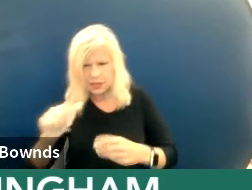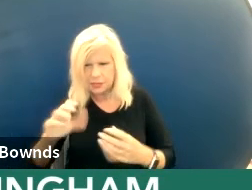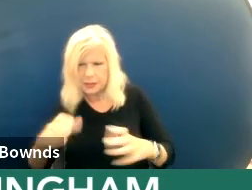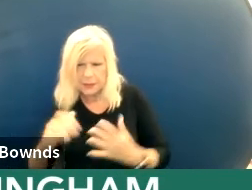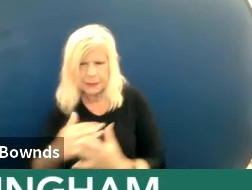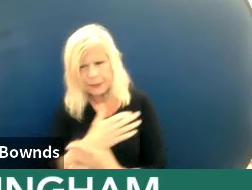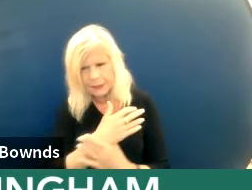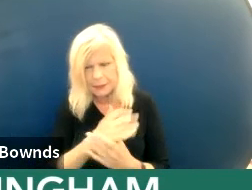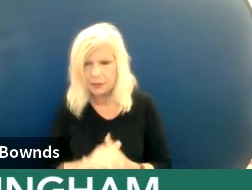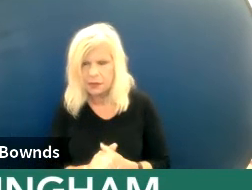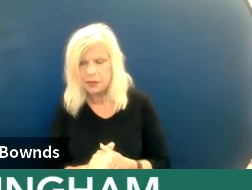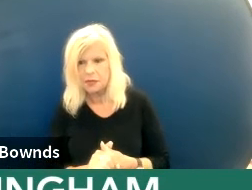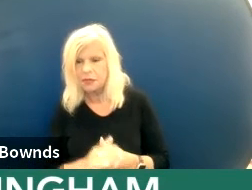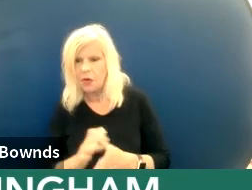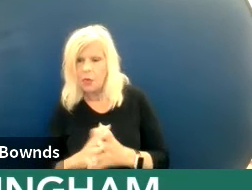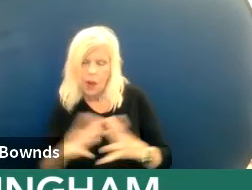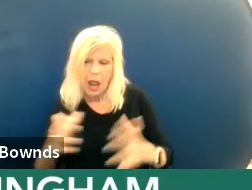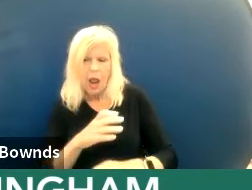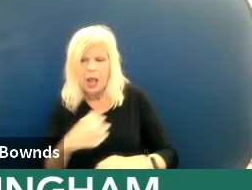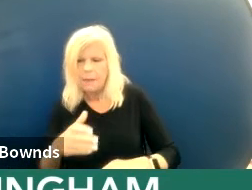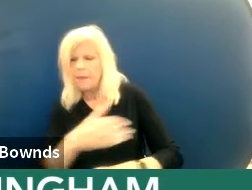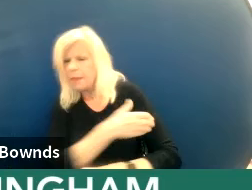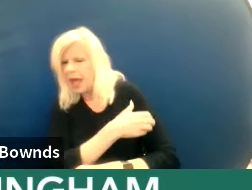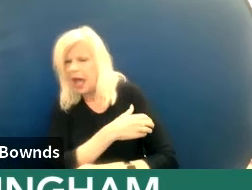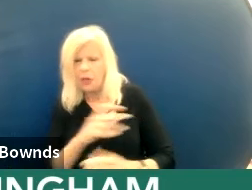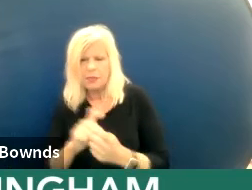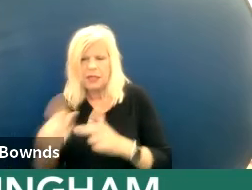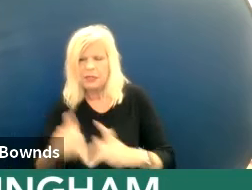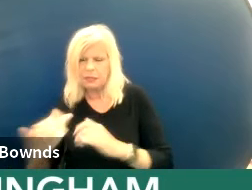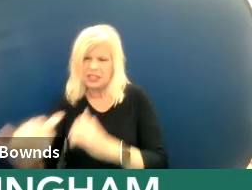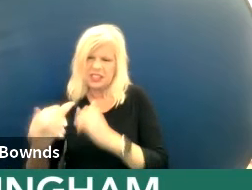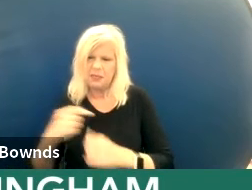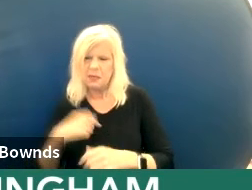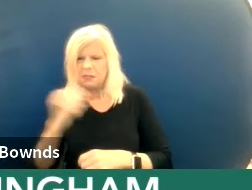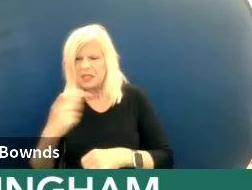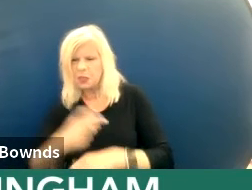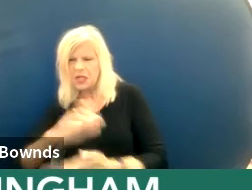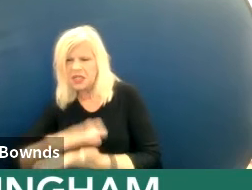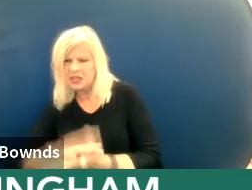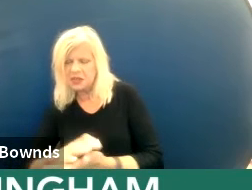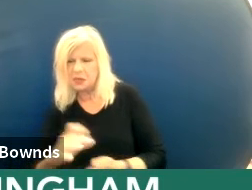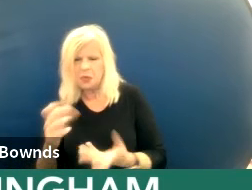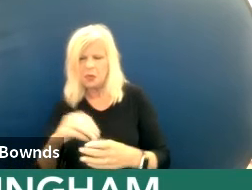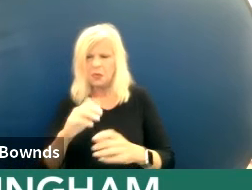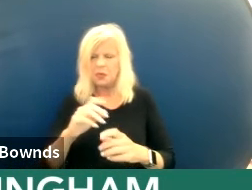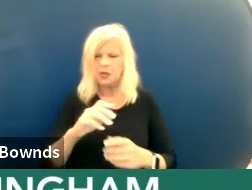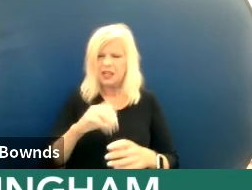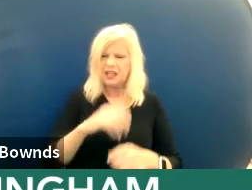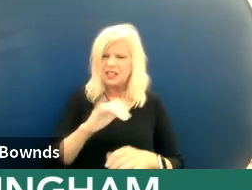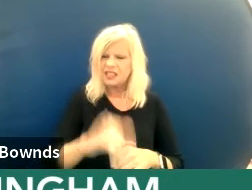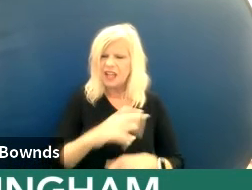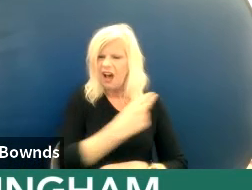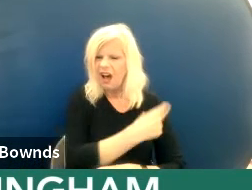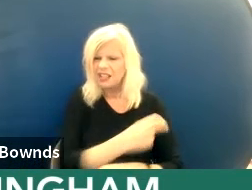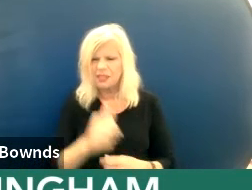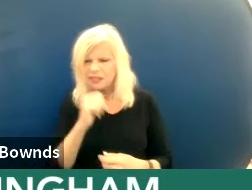a great deal of power in meeting other kids like me. These kids understood that missing a day of school to spend the day in the hospital was not all that it was cracked up